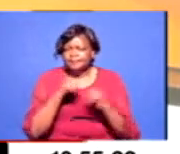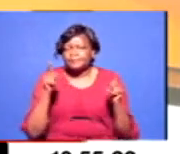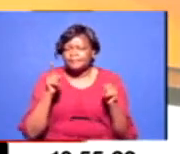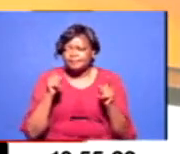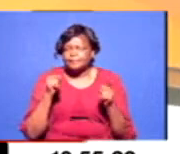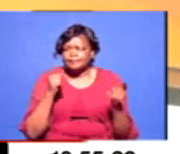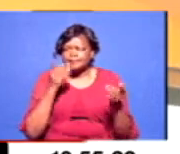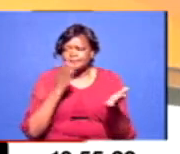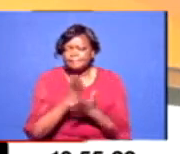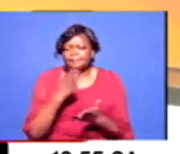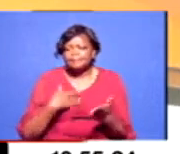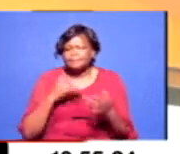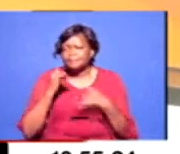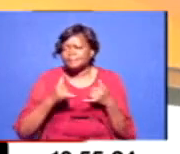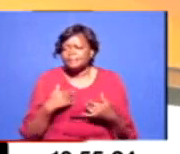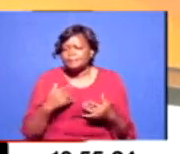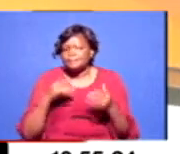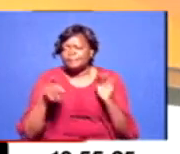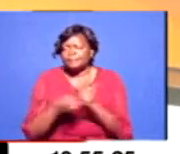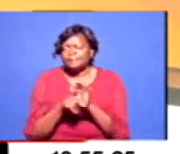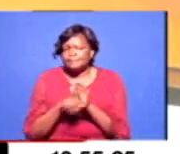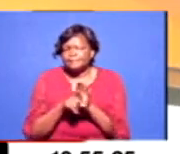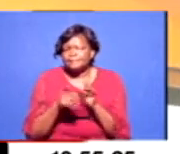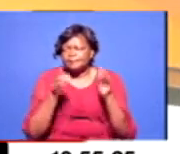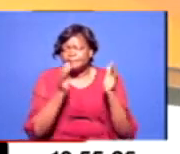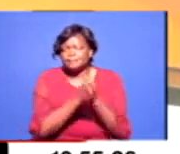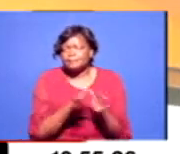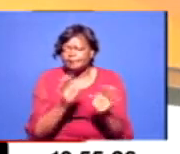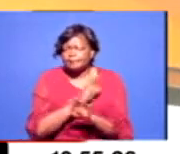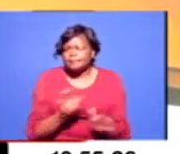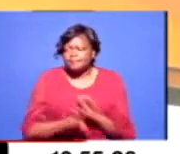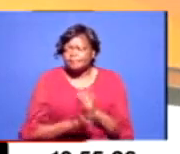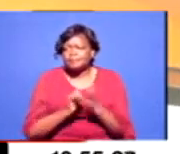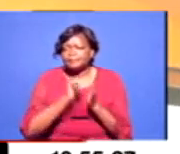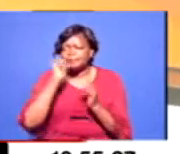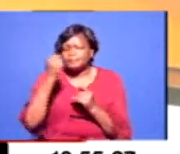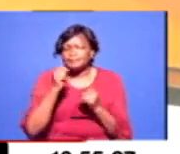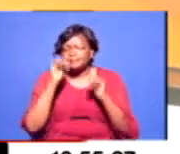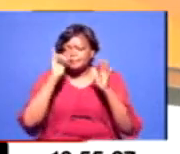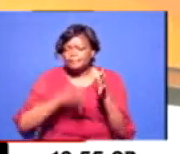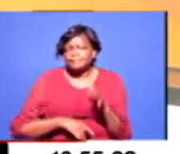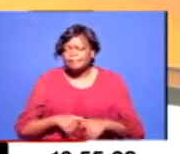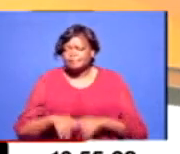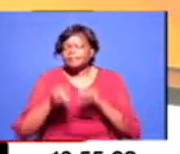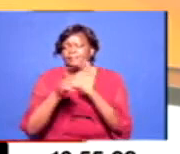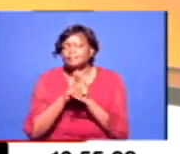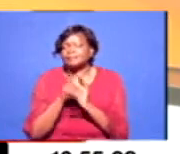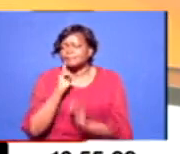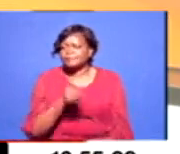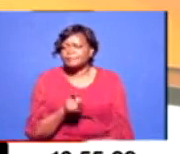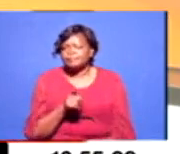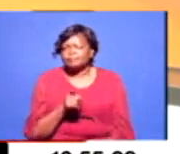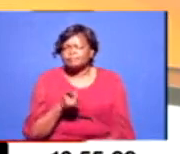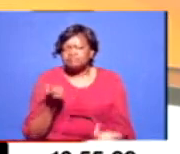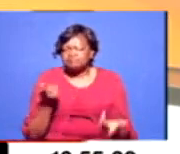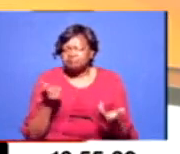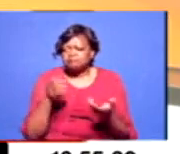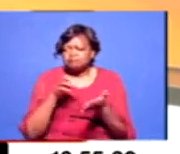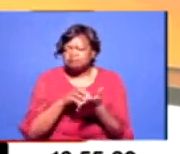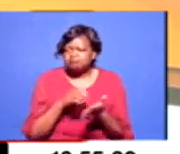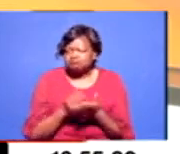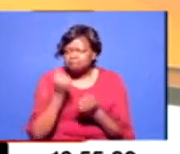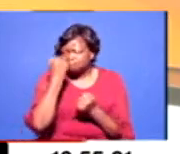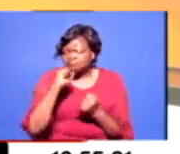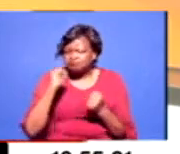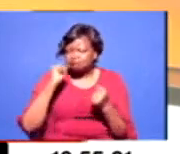entitled to enjoying all the laws and everything that is in Kenya, as long as you follow the law. So abuse, cases of abuse, let's report